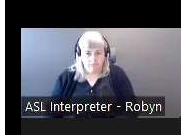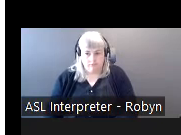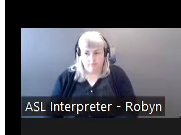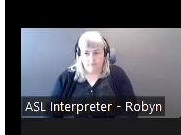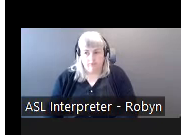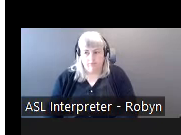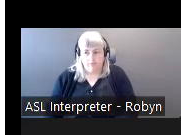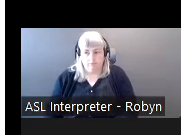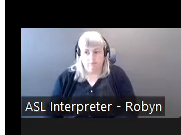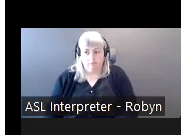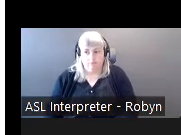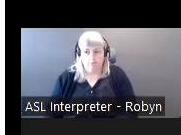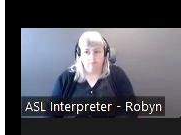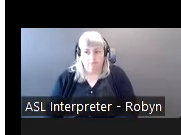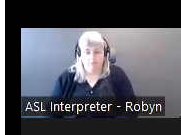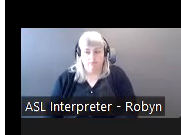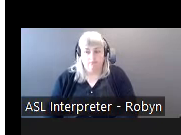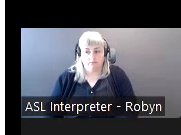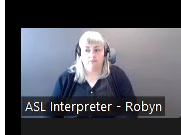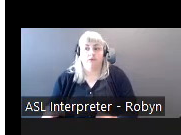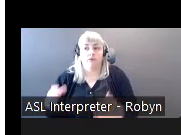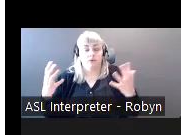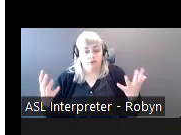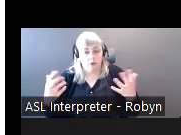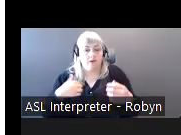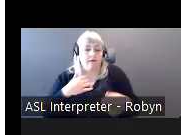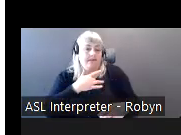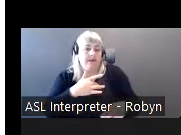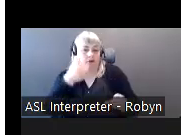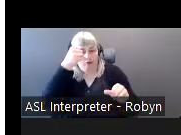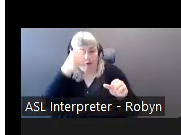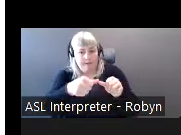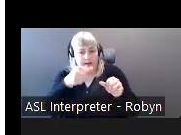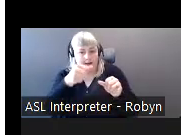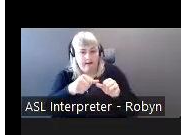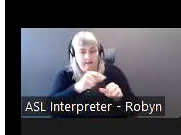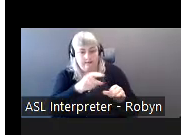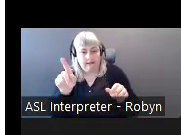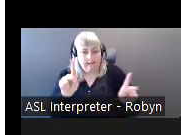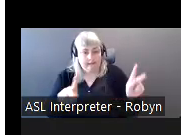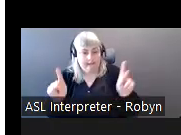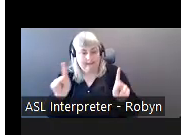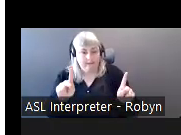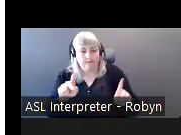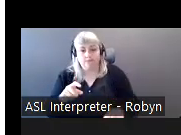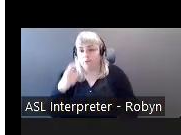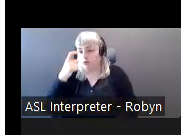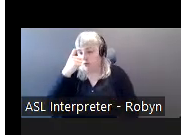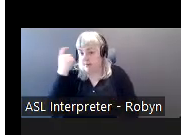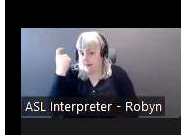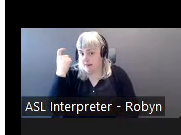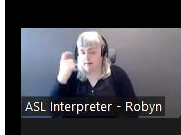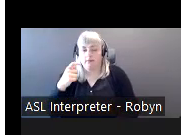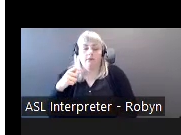So I always like to remind people that we've heard trauma lives in the body, but